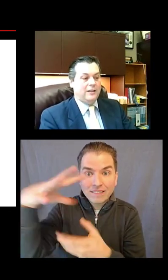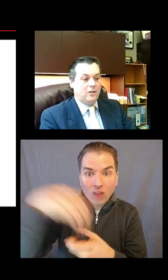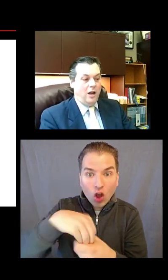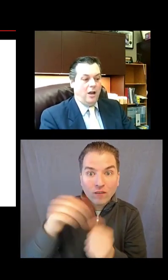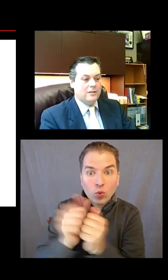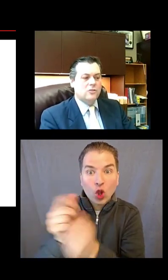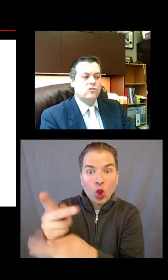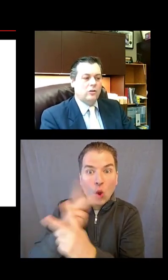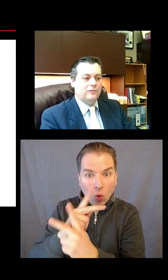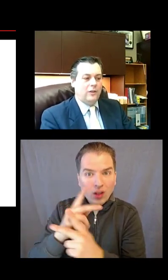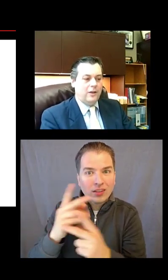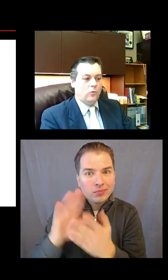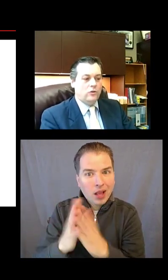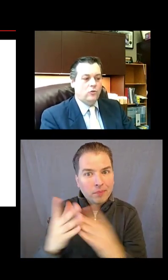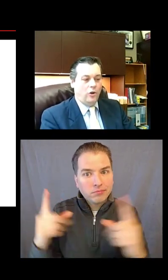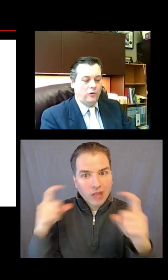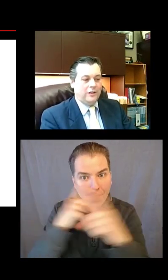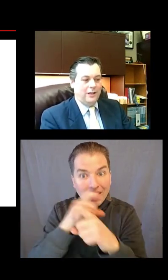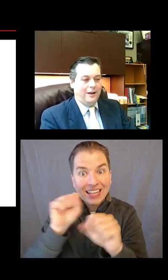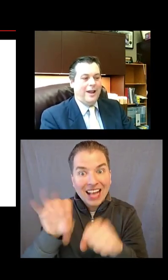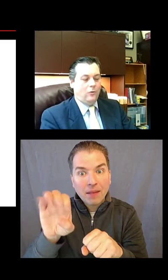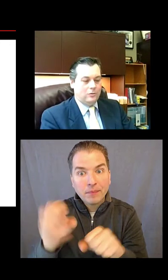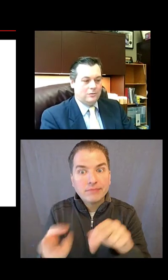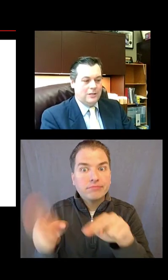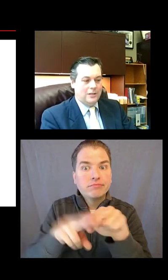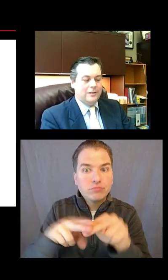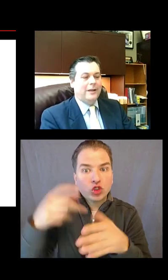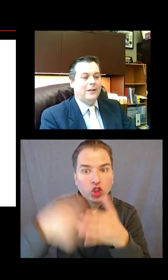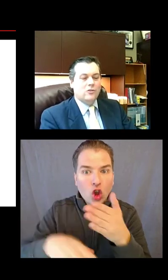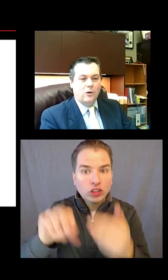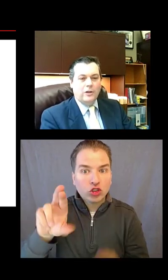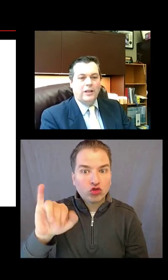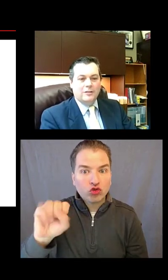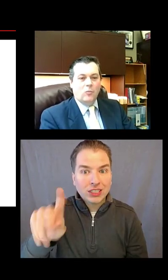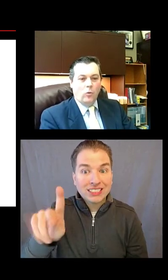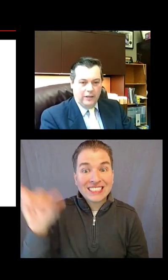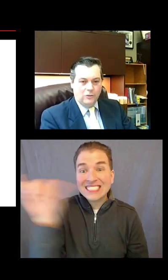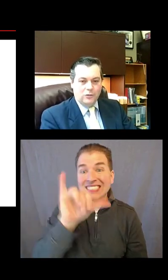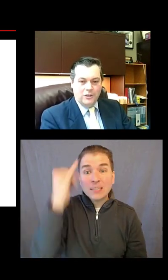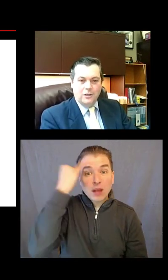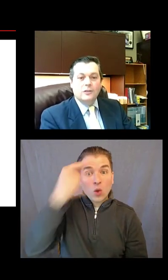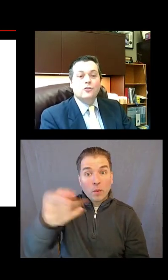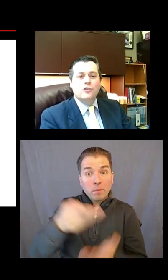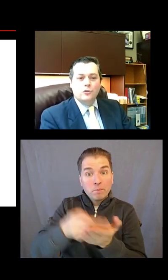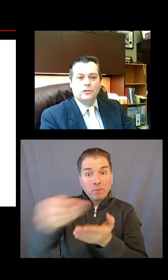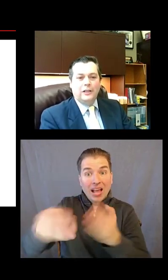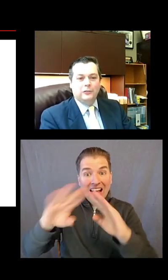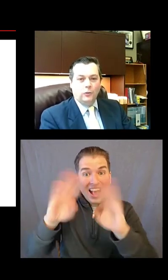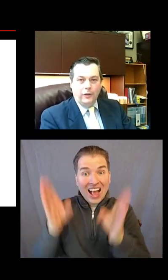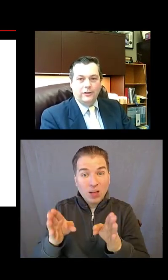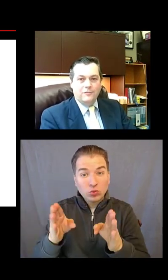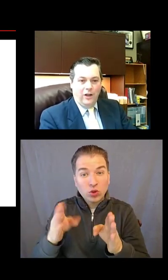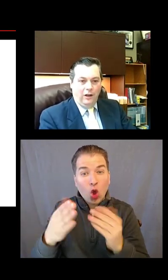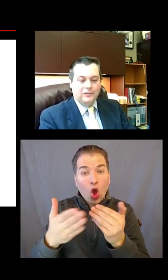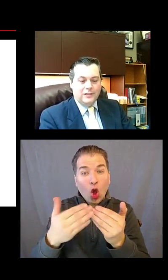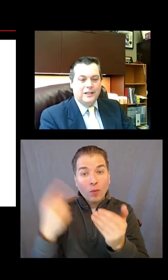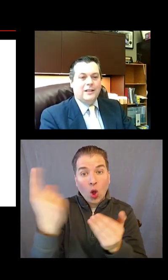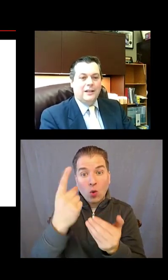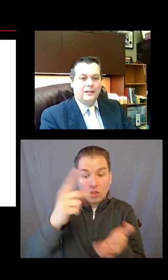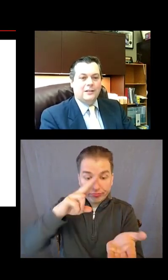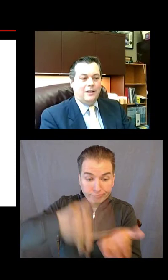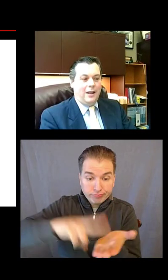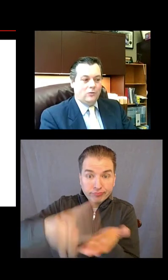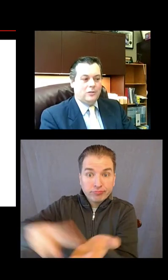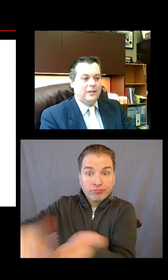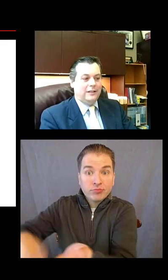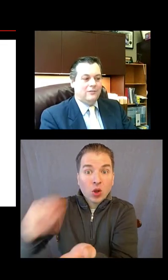extra added cost. It's sort of like when you go to get a house, you go to get a mortgage, there's usually a lawyer involved